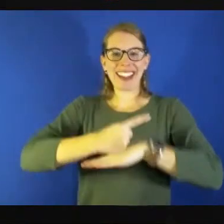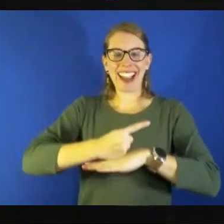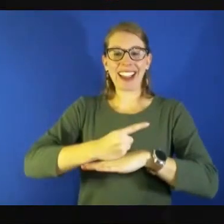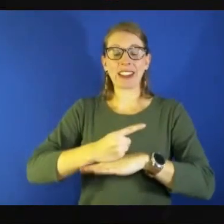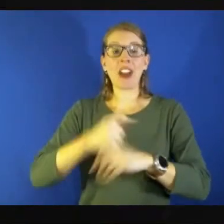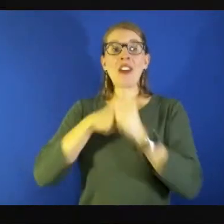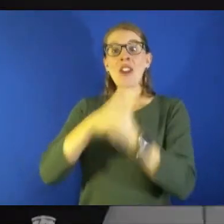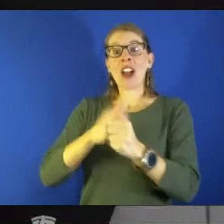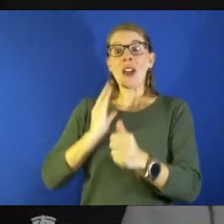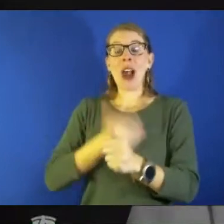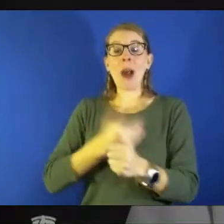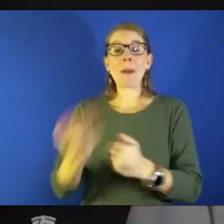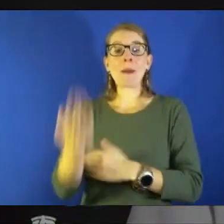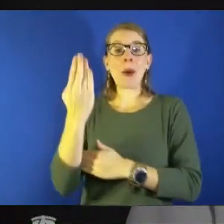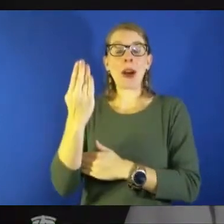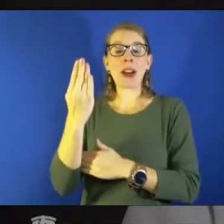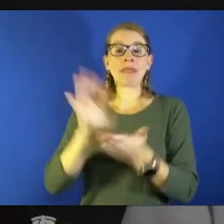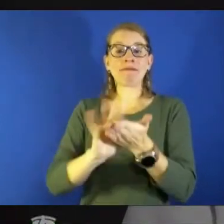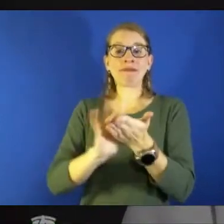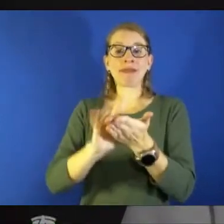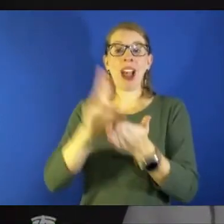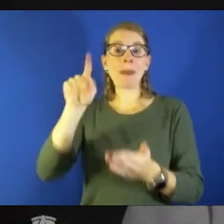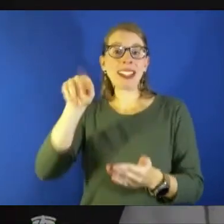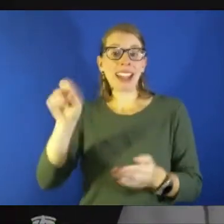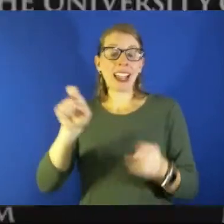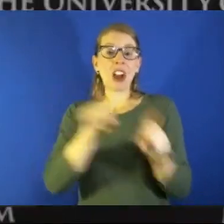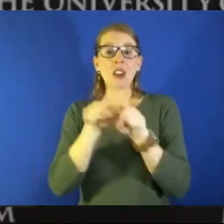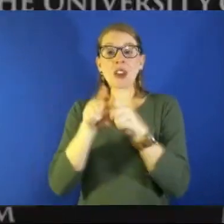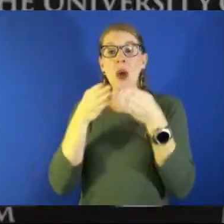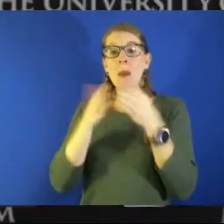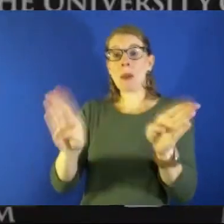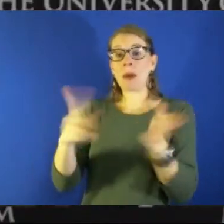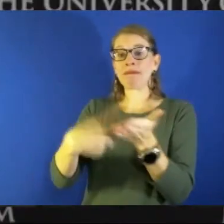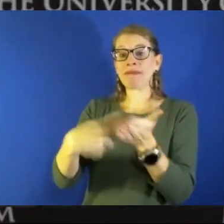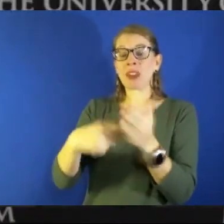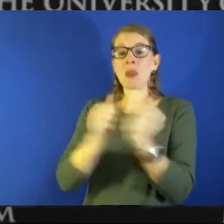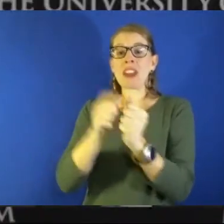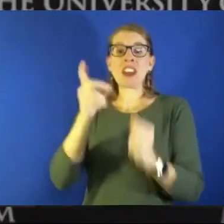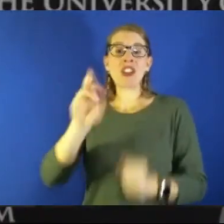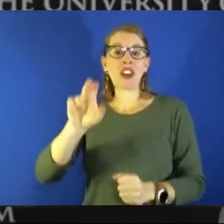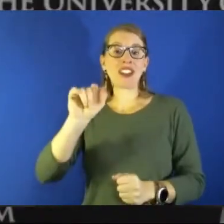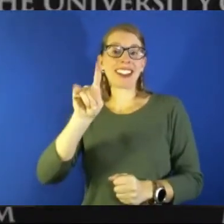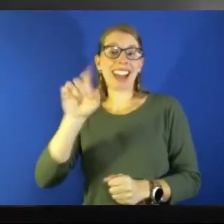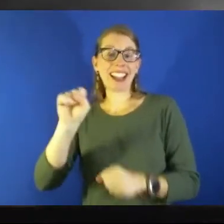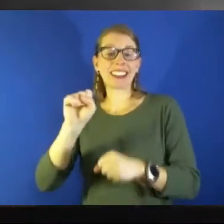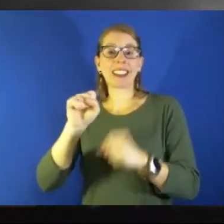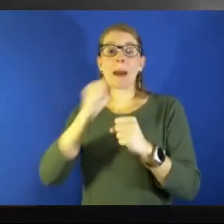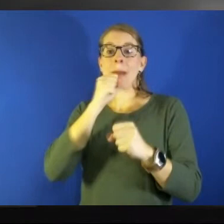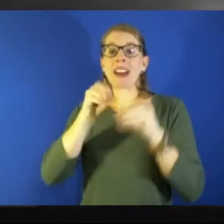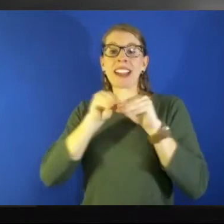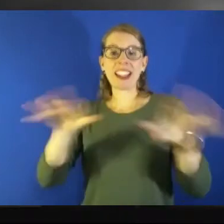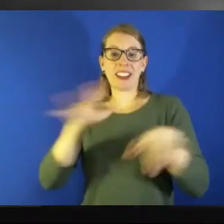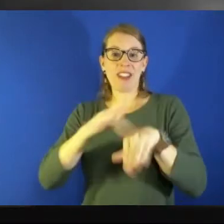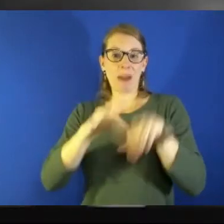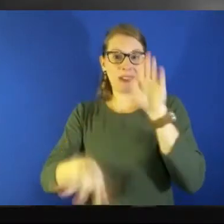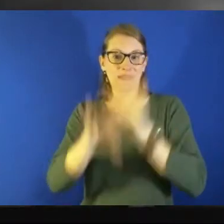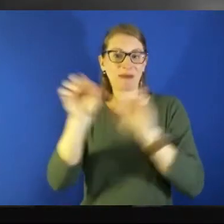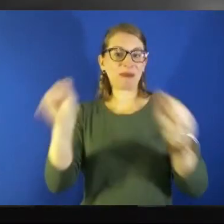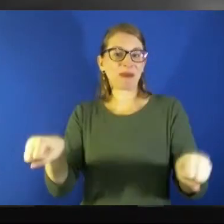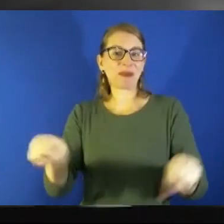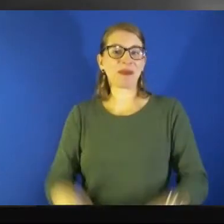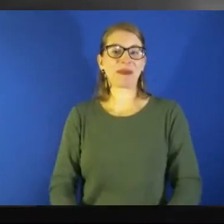Medical Update and Open Mics with Dr. Stites podcasts. Now everywhere podcasts are available.